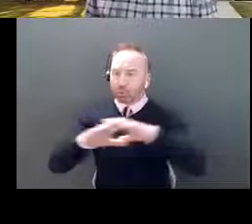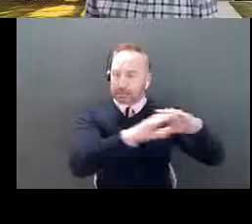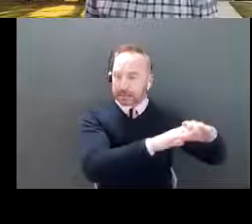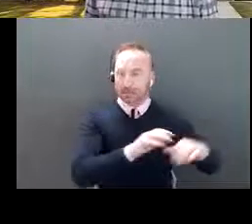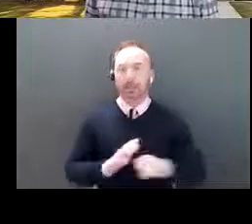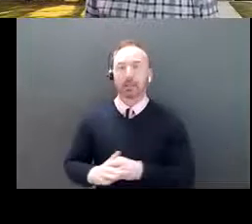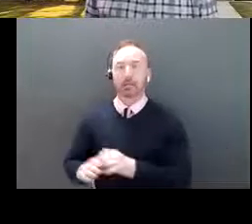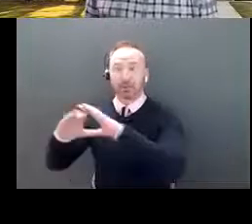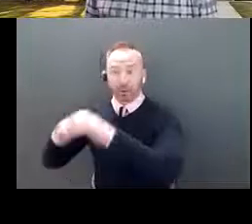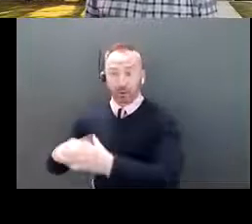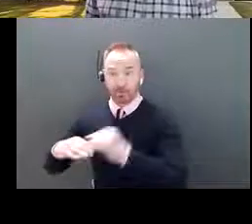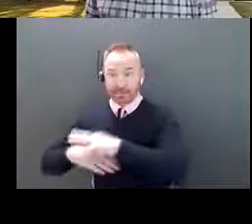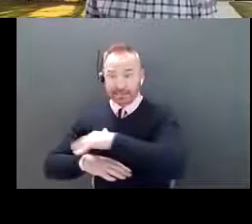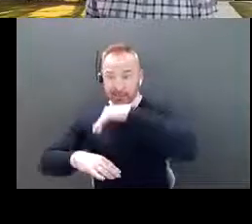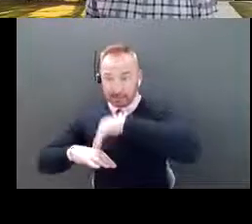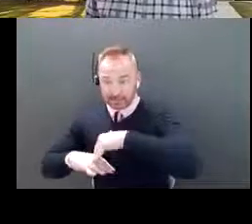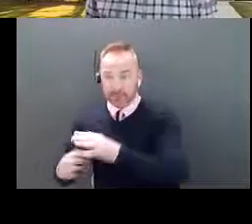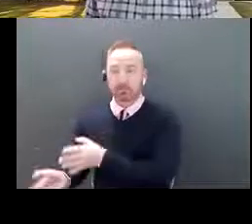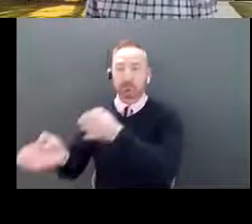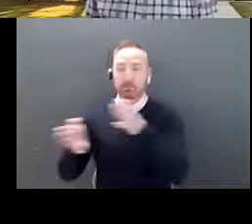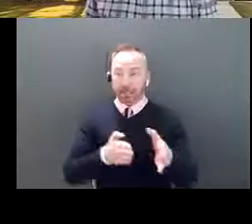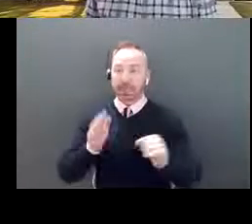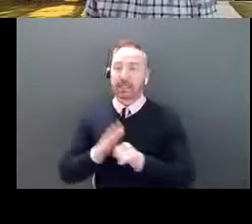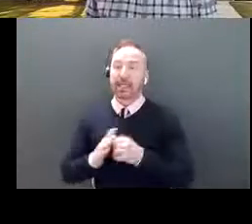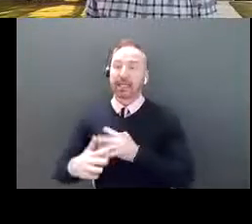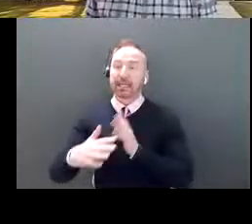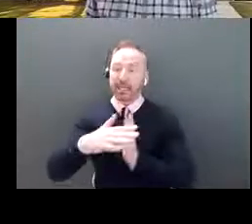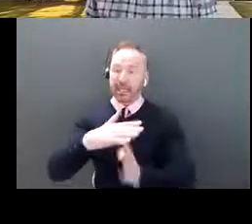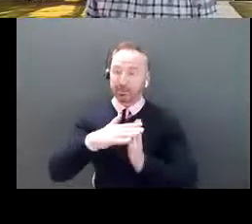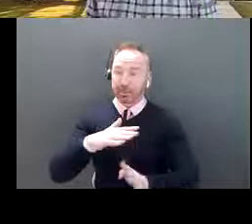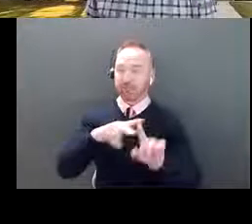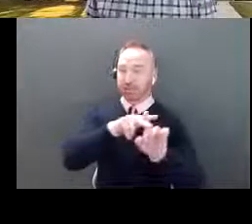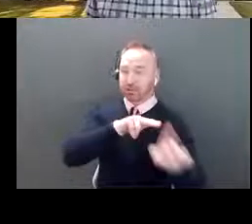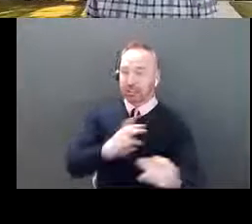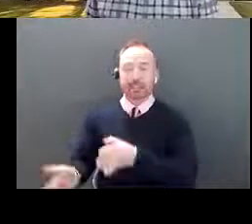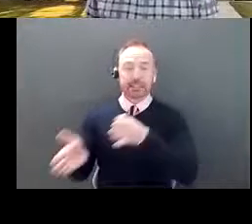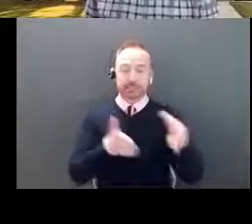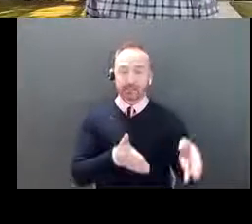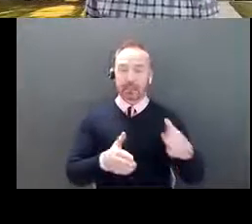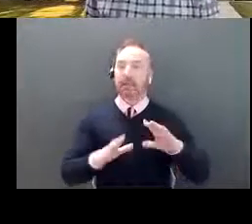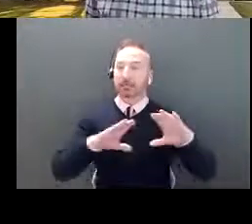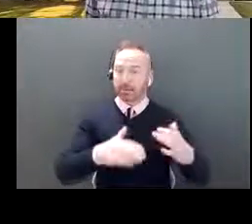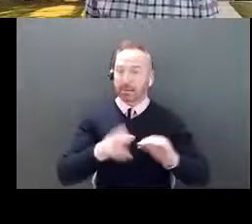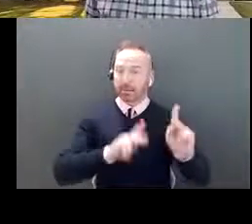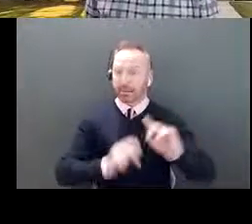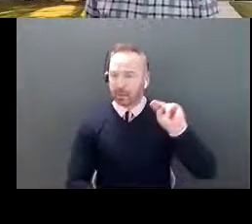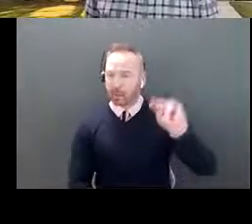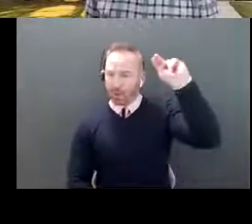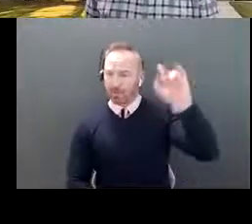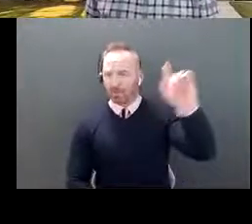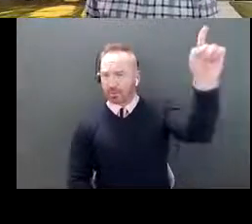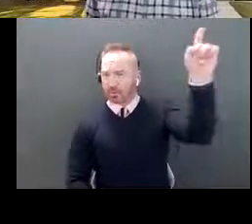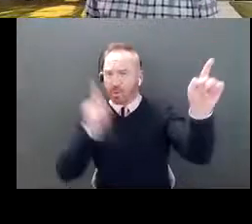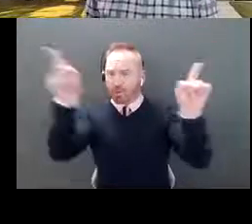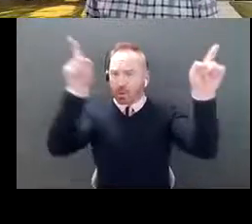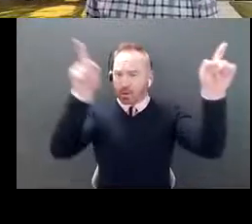Indigenous victims, immigrant and refugee, people in rural, remote, northern parts of the country, and also children killed in